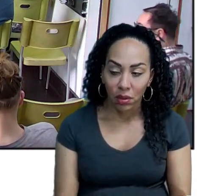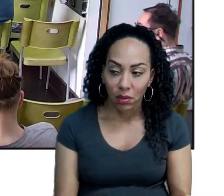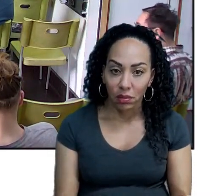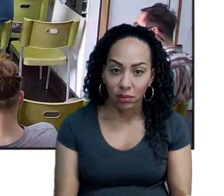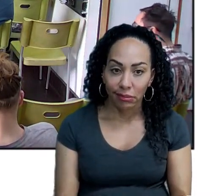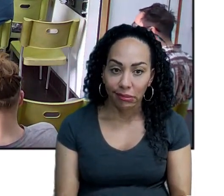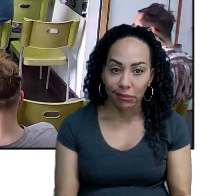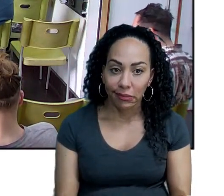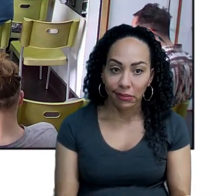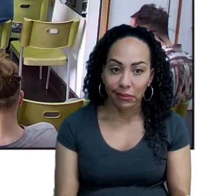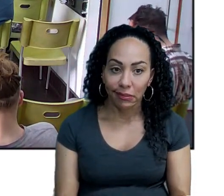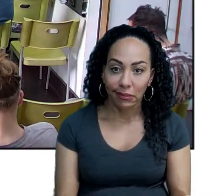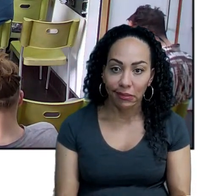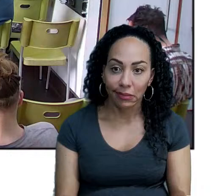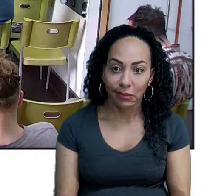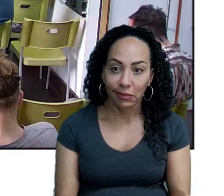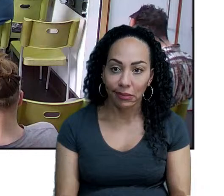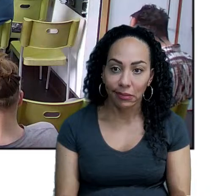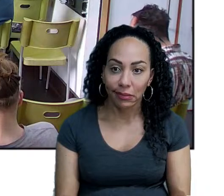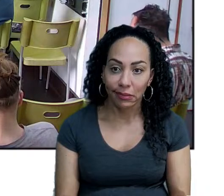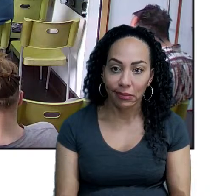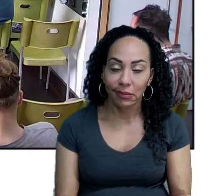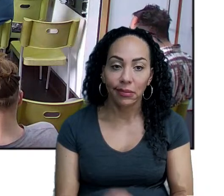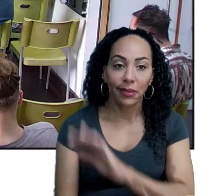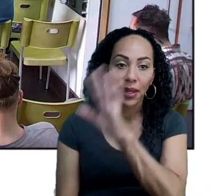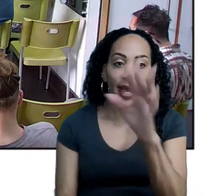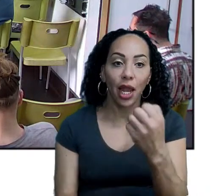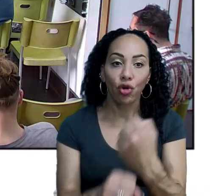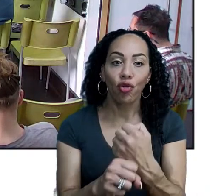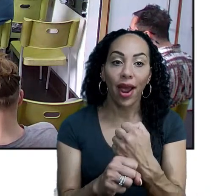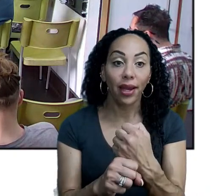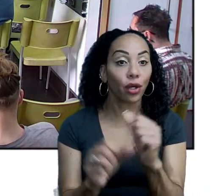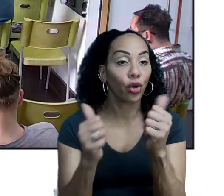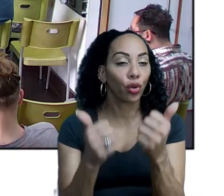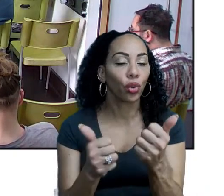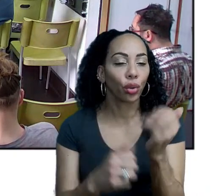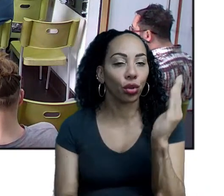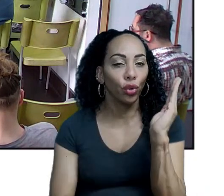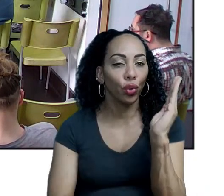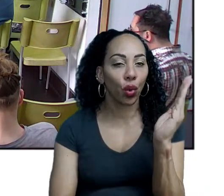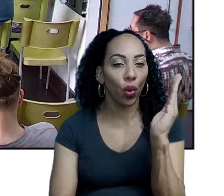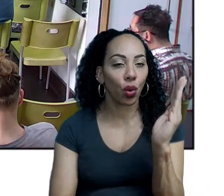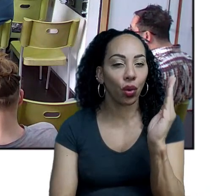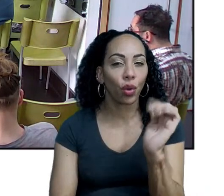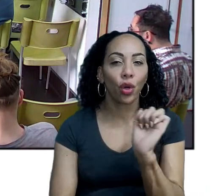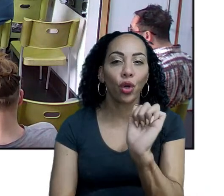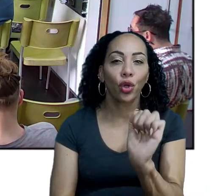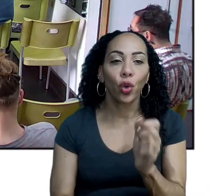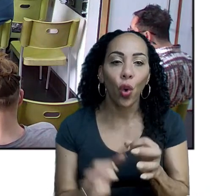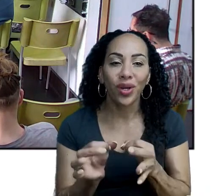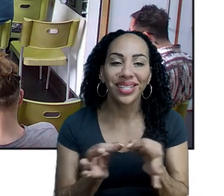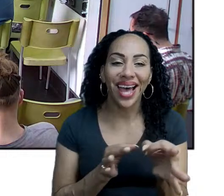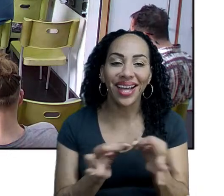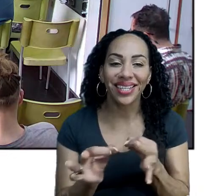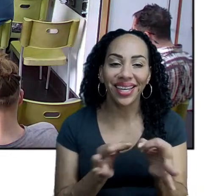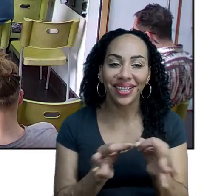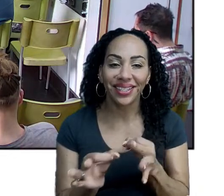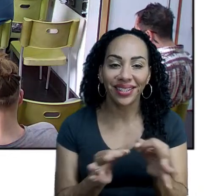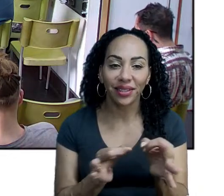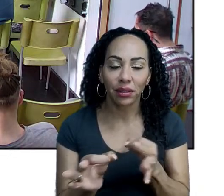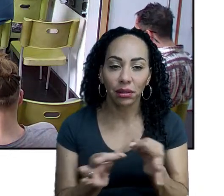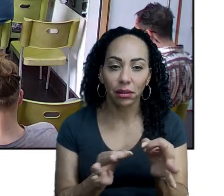Hi, Greg. Thanks. Hi. It's really great talk. I just wondered if you could maybe share some of your tactics for keeping 30 young